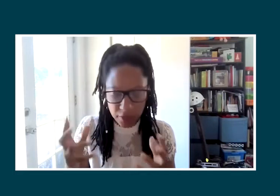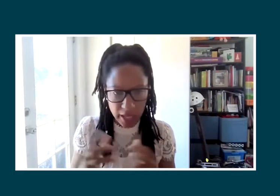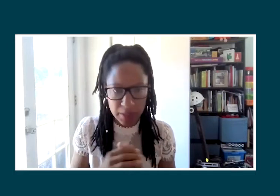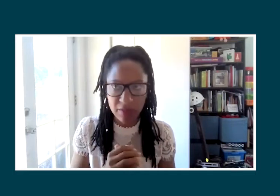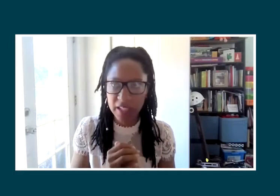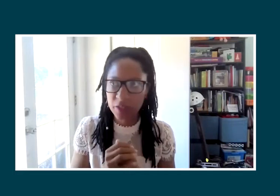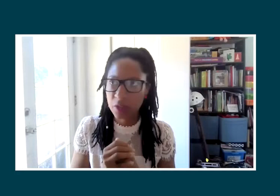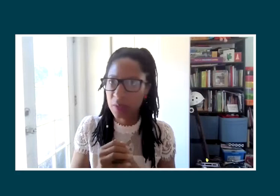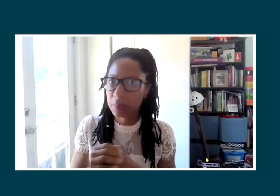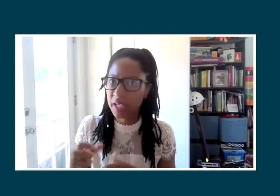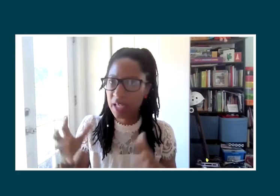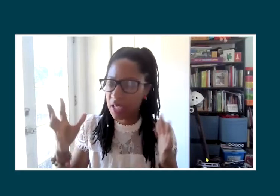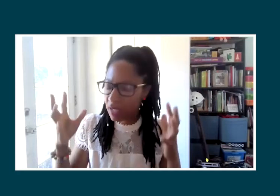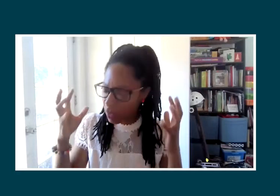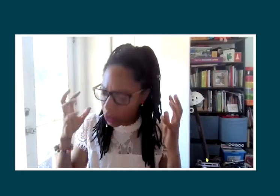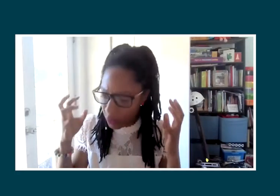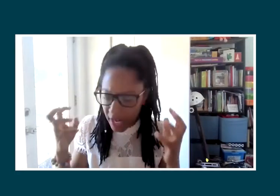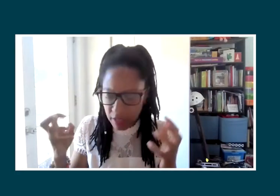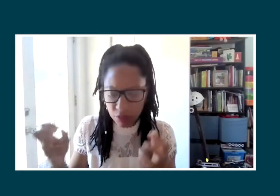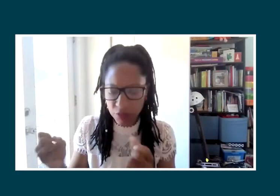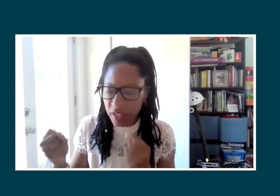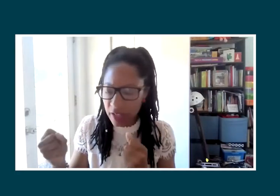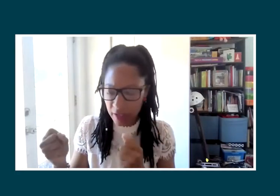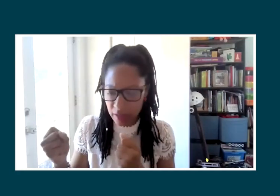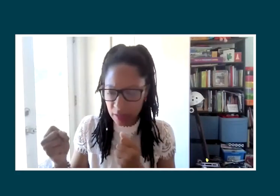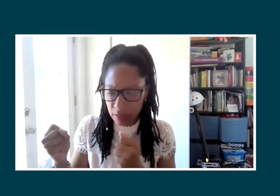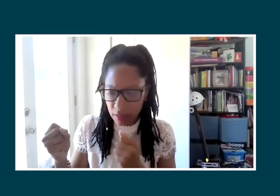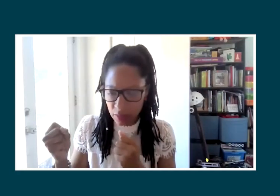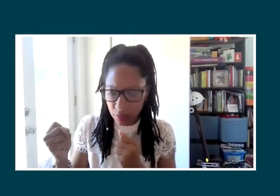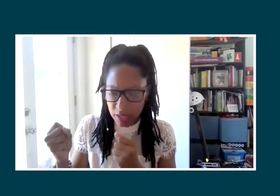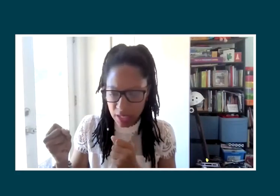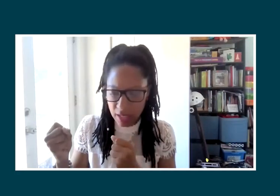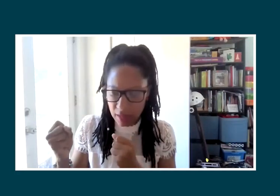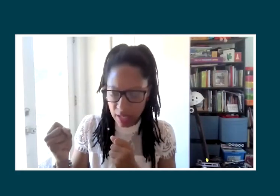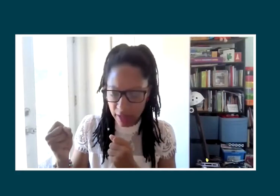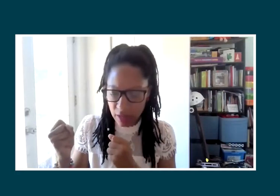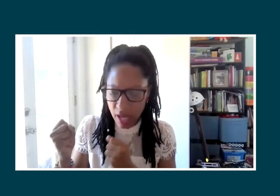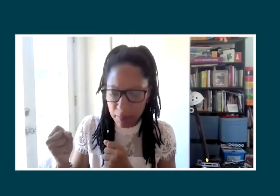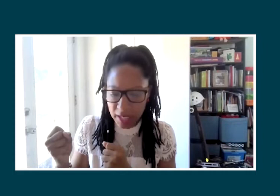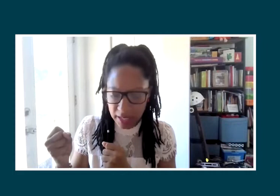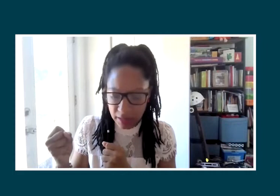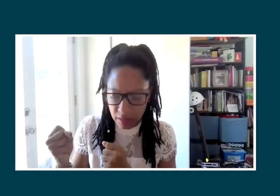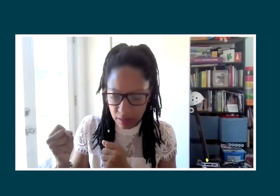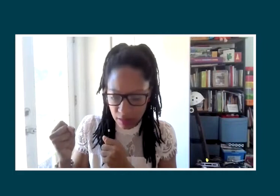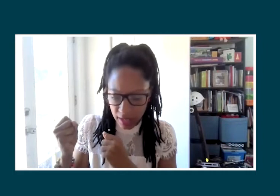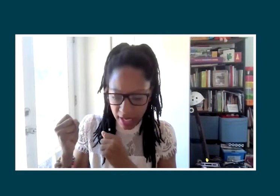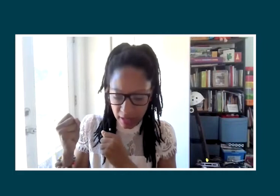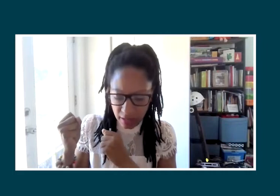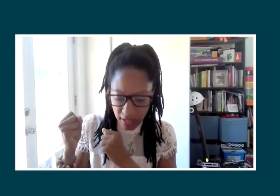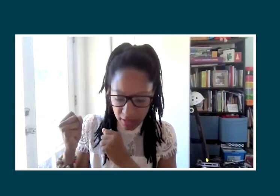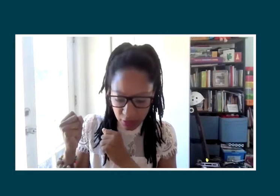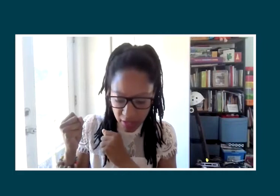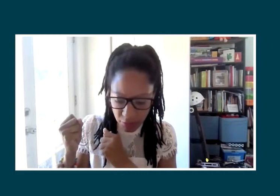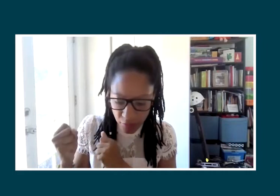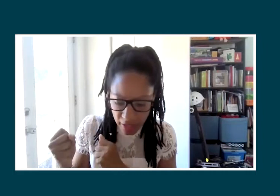and other types of leaders who are bringing great rigor within their companies